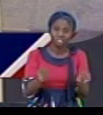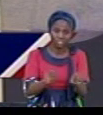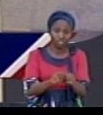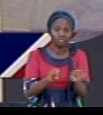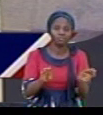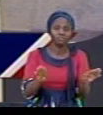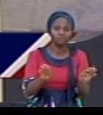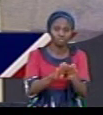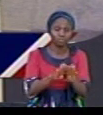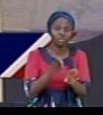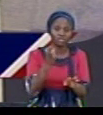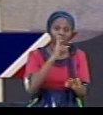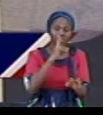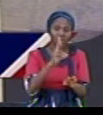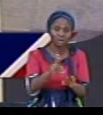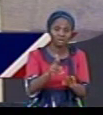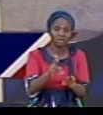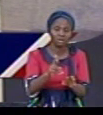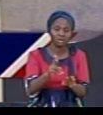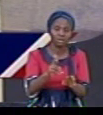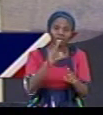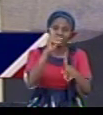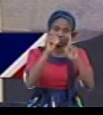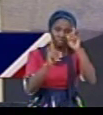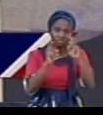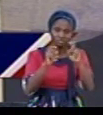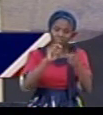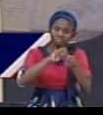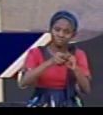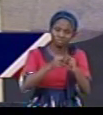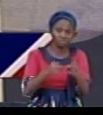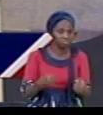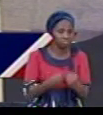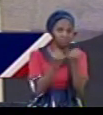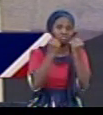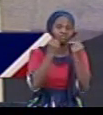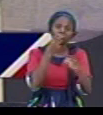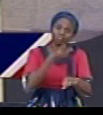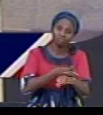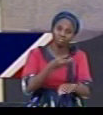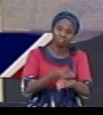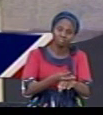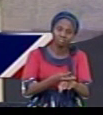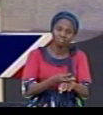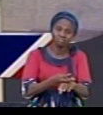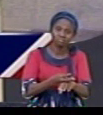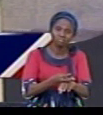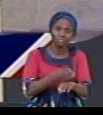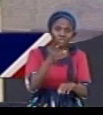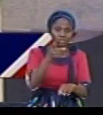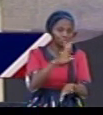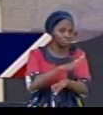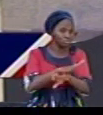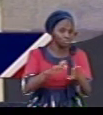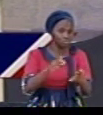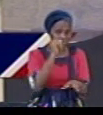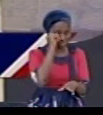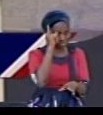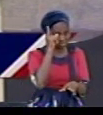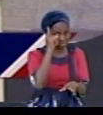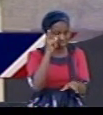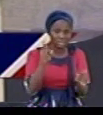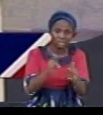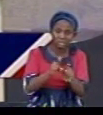trials, challenges, difficulties, and even though you don't understand, like Job did